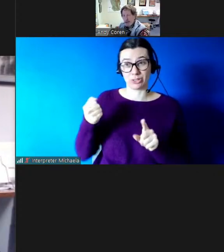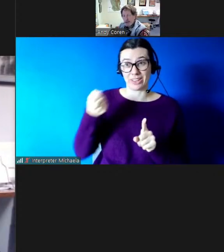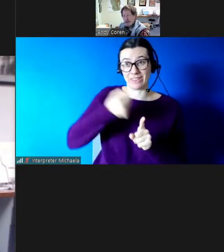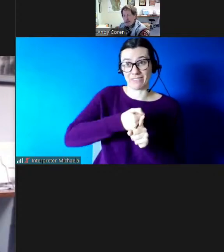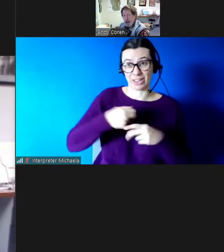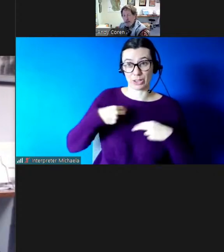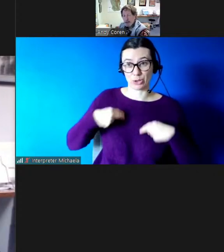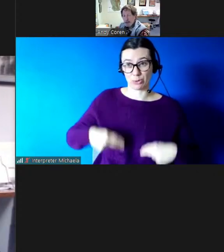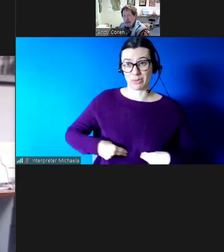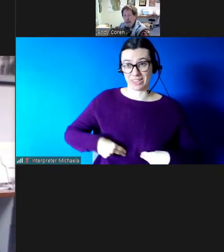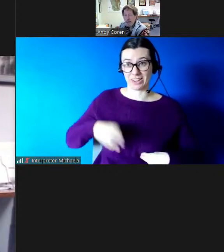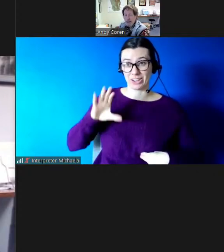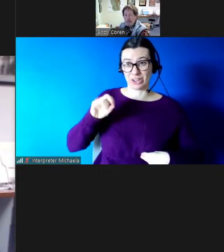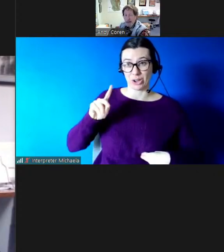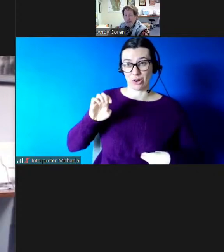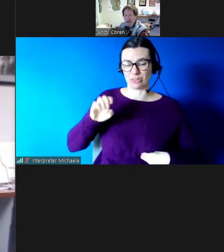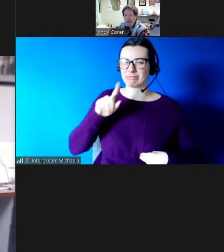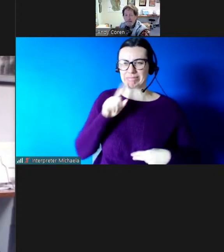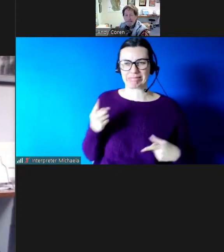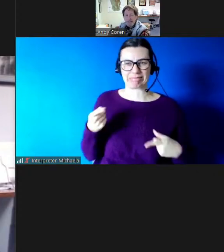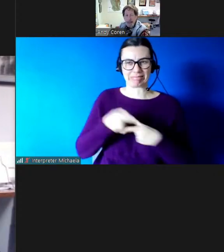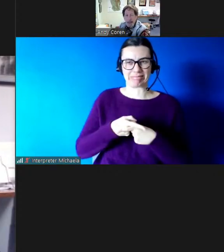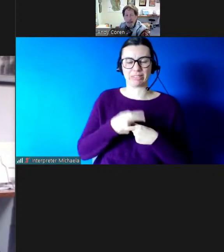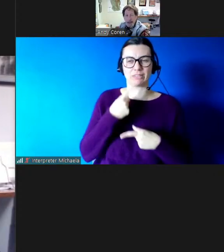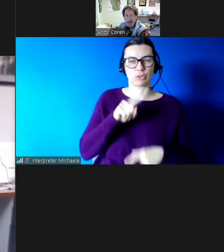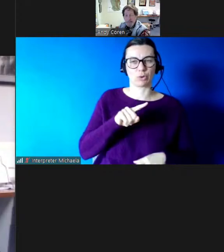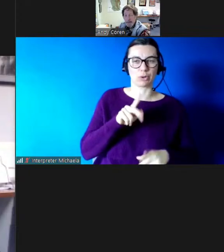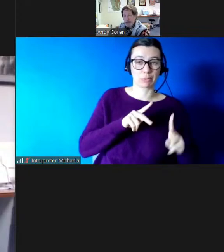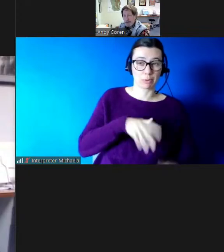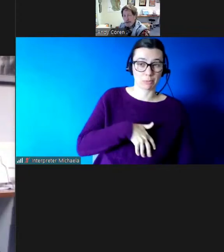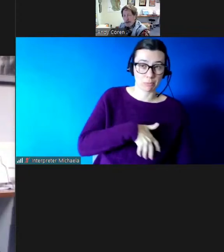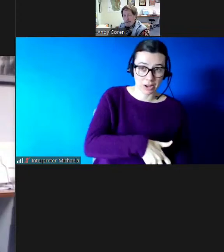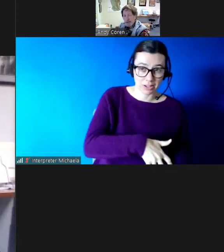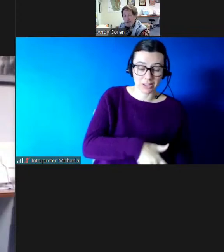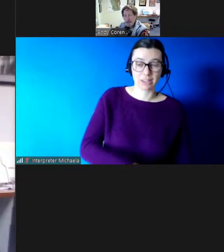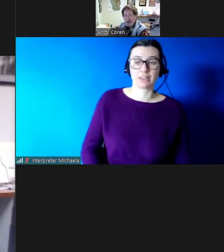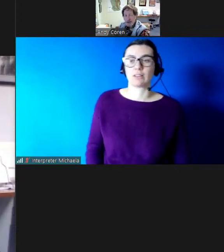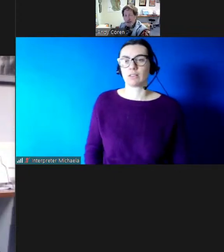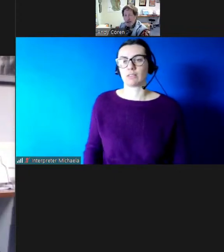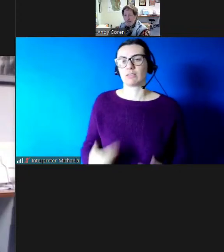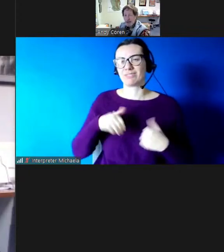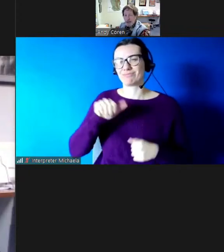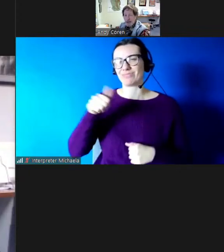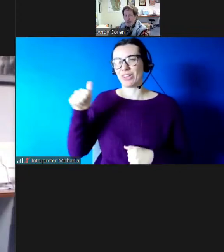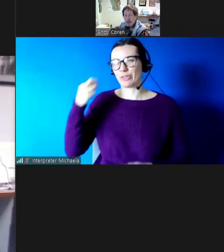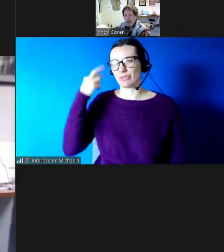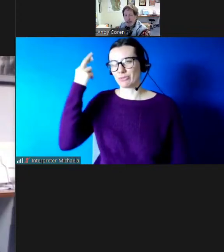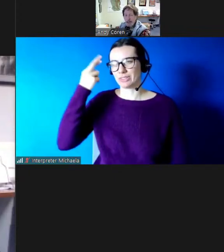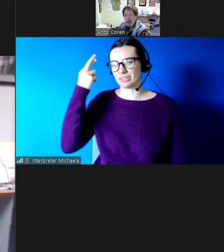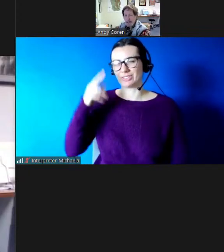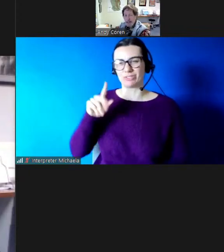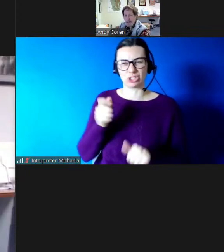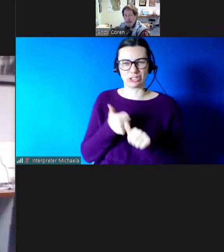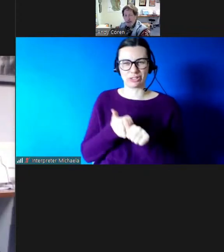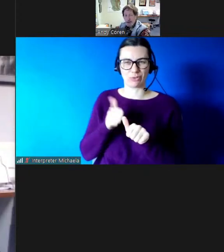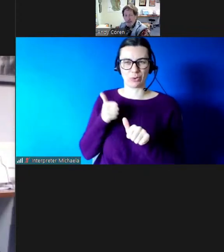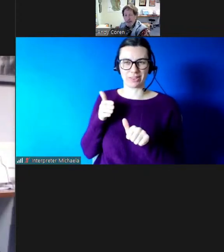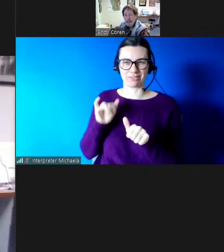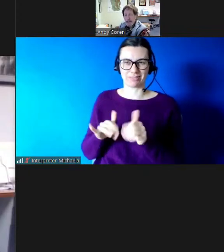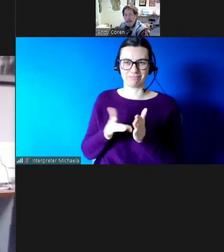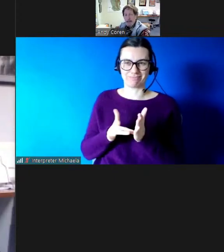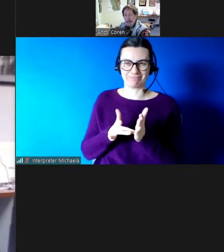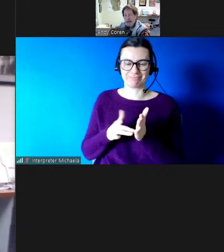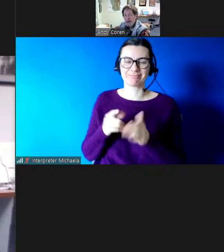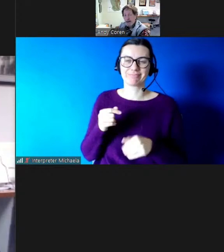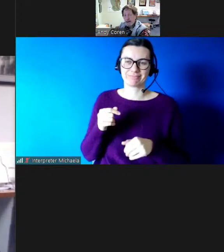it's contraindicated in pregnancy, and there are other reasons to avoid its use in